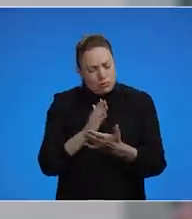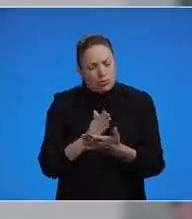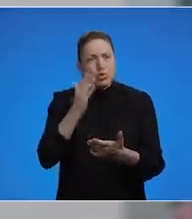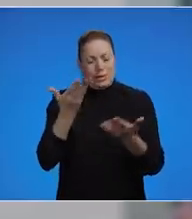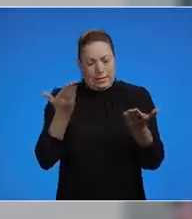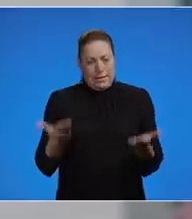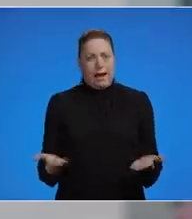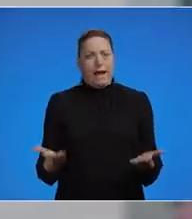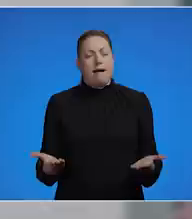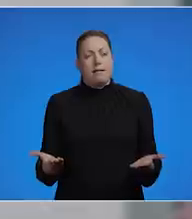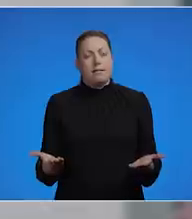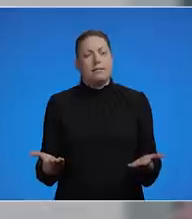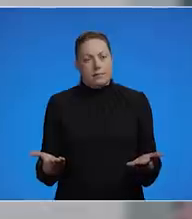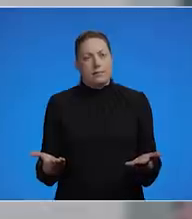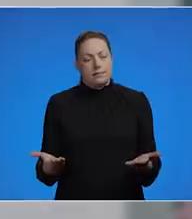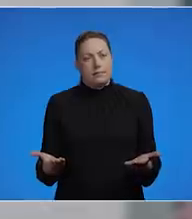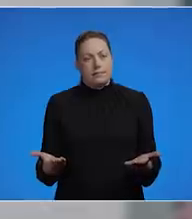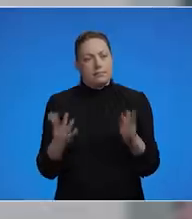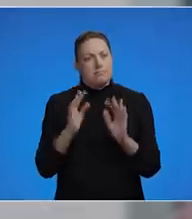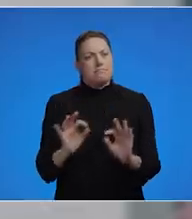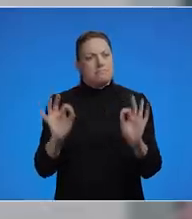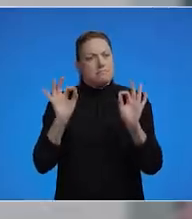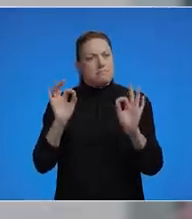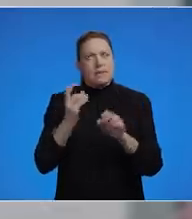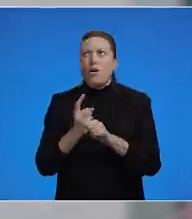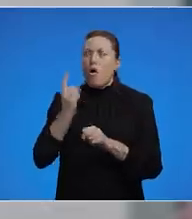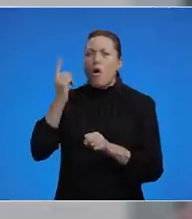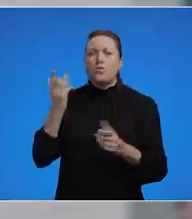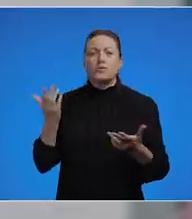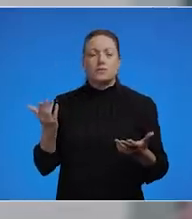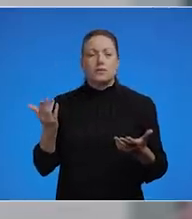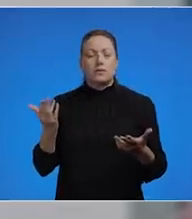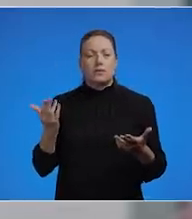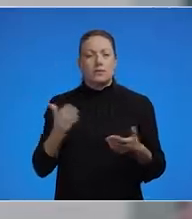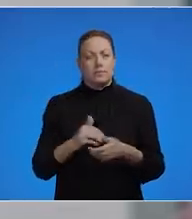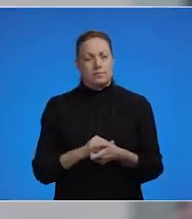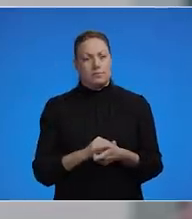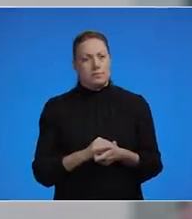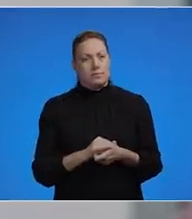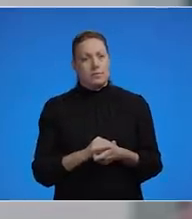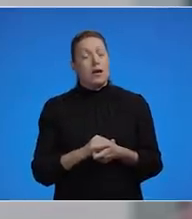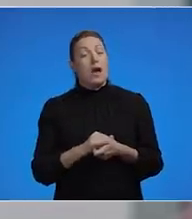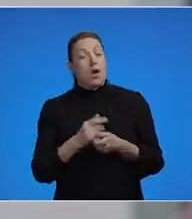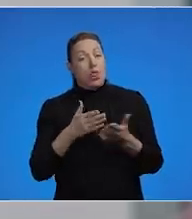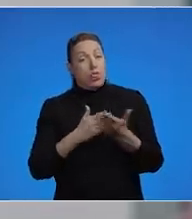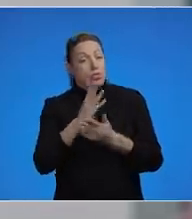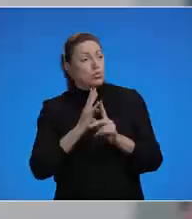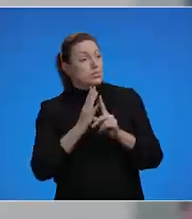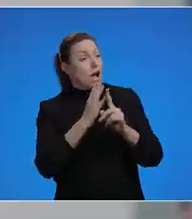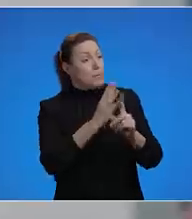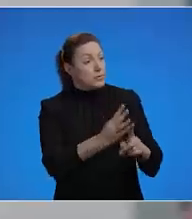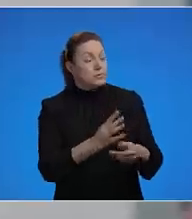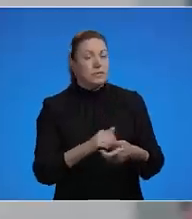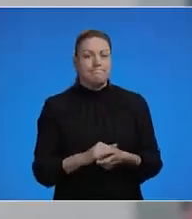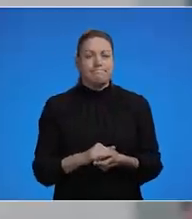is fully, truly, and really present, body, soul, and divinity. So like the disciples, when life